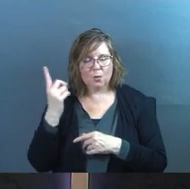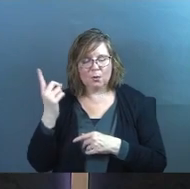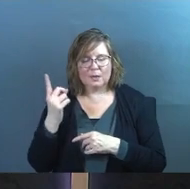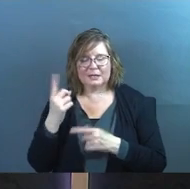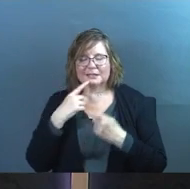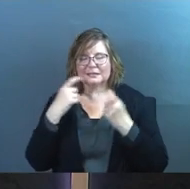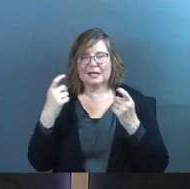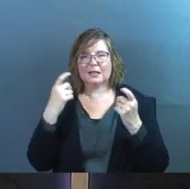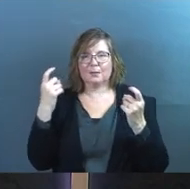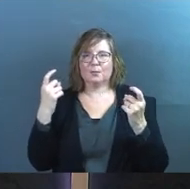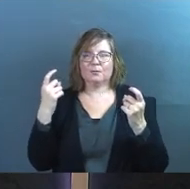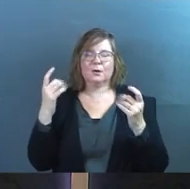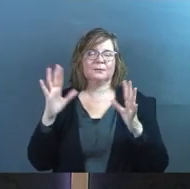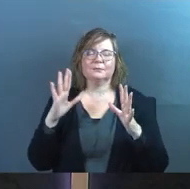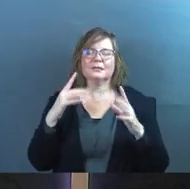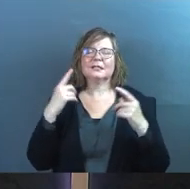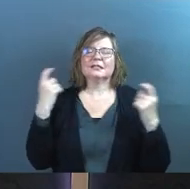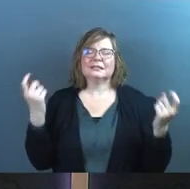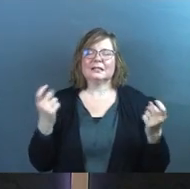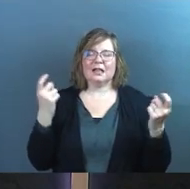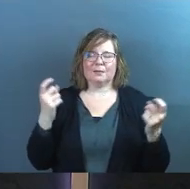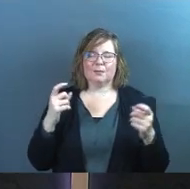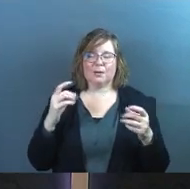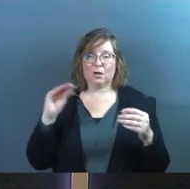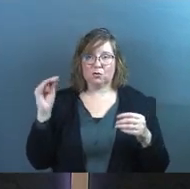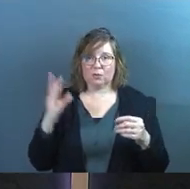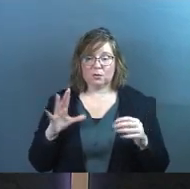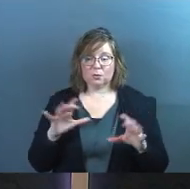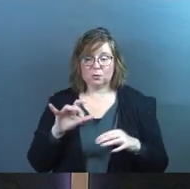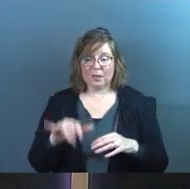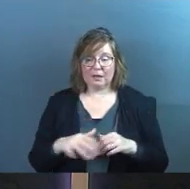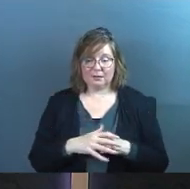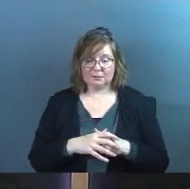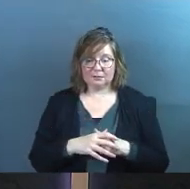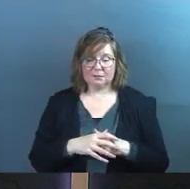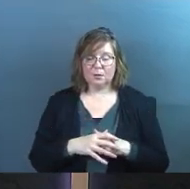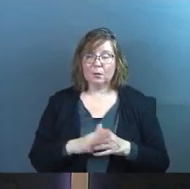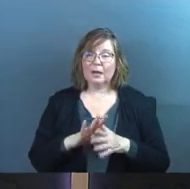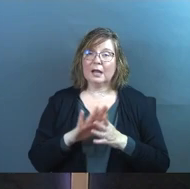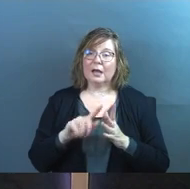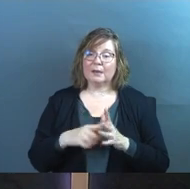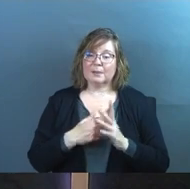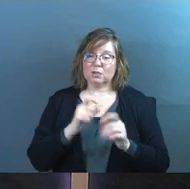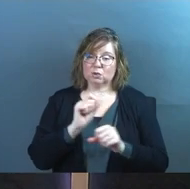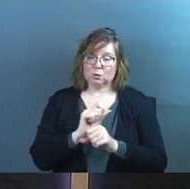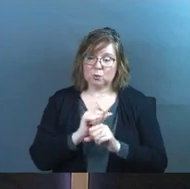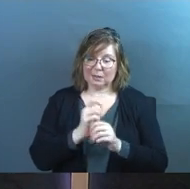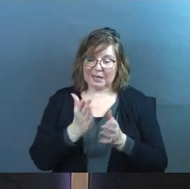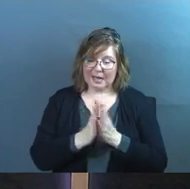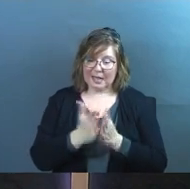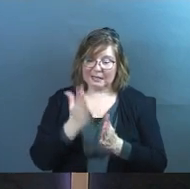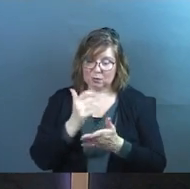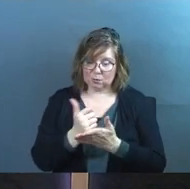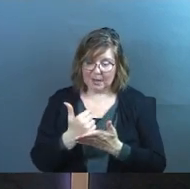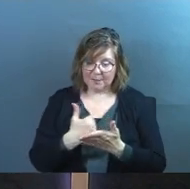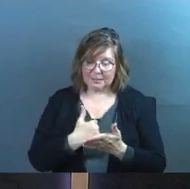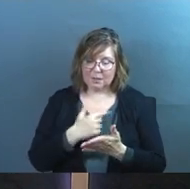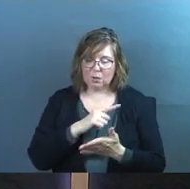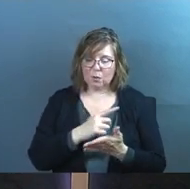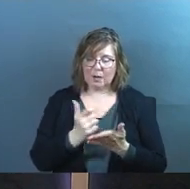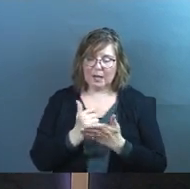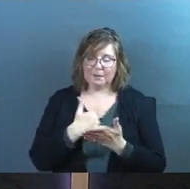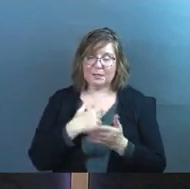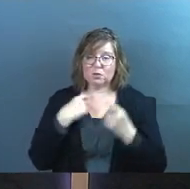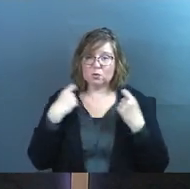Always celebrate grace. And when I do that, when I begin to work towards it and ask God to help me to say, hey, Lord, help me